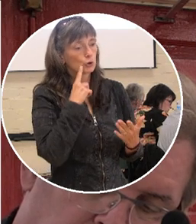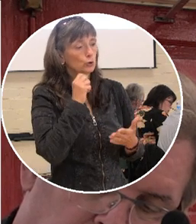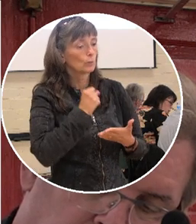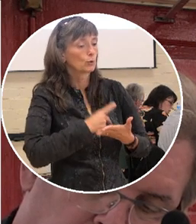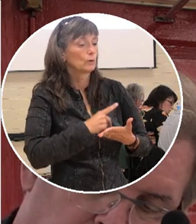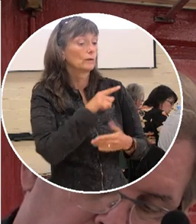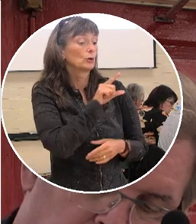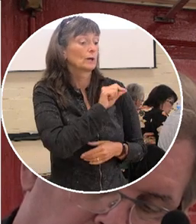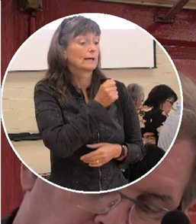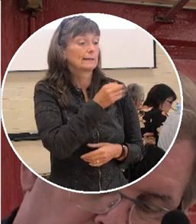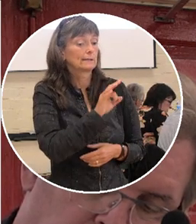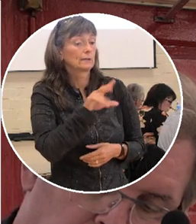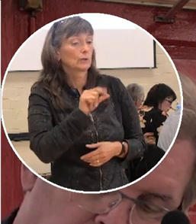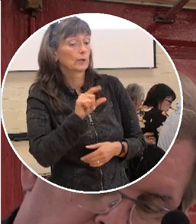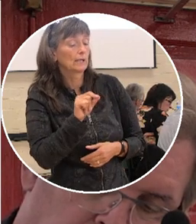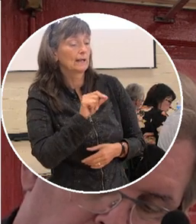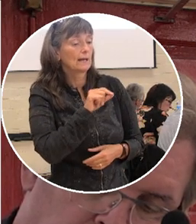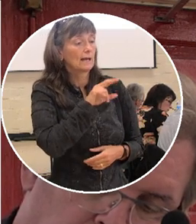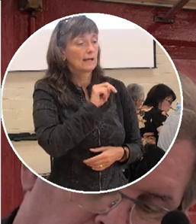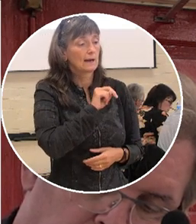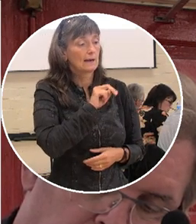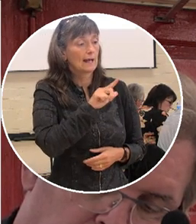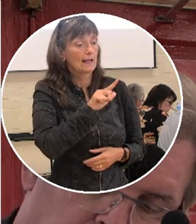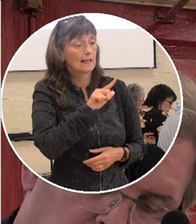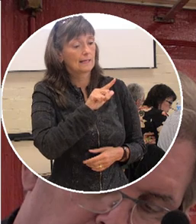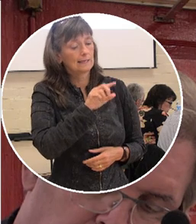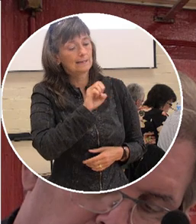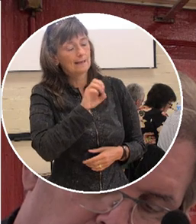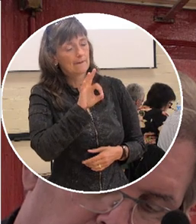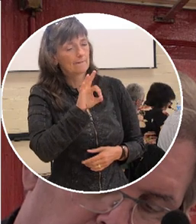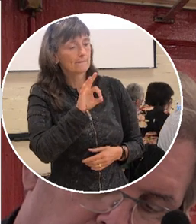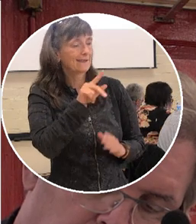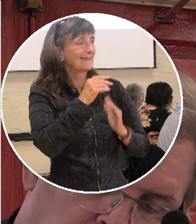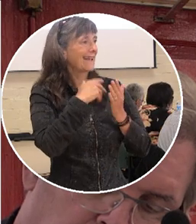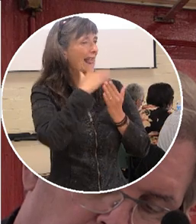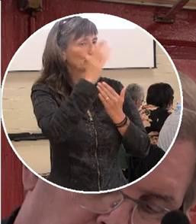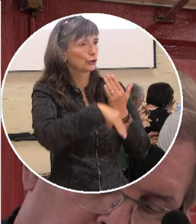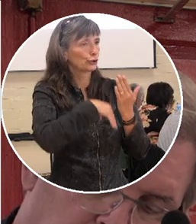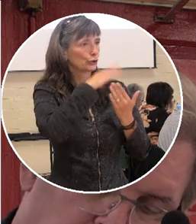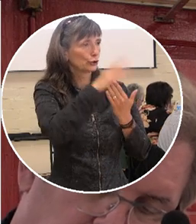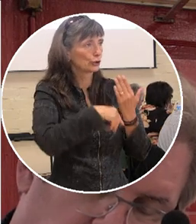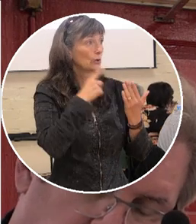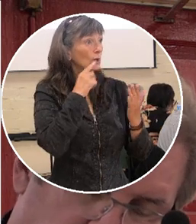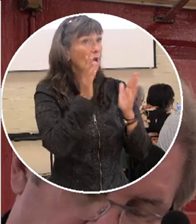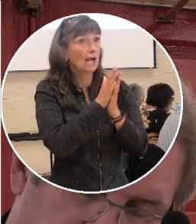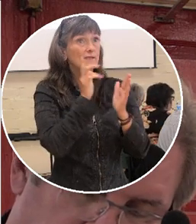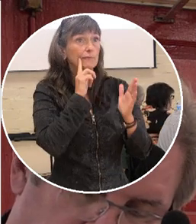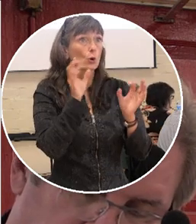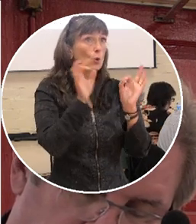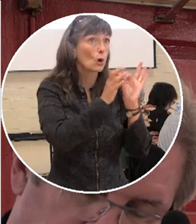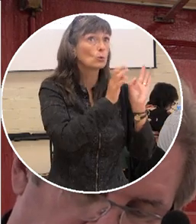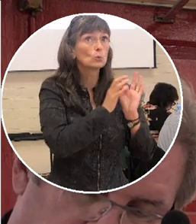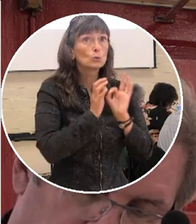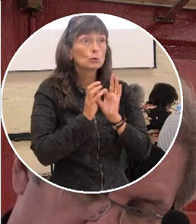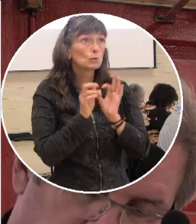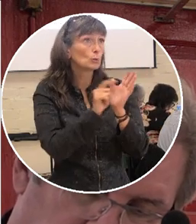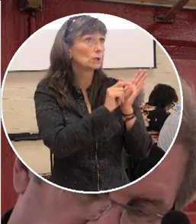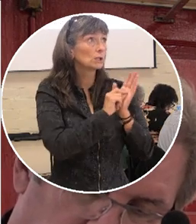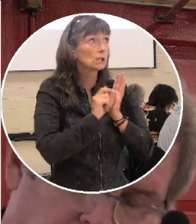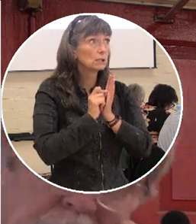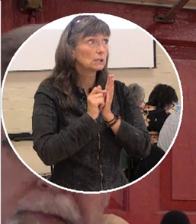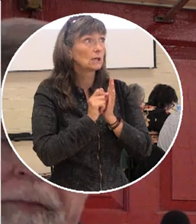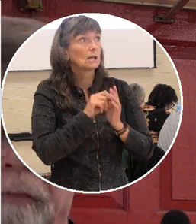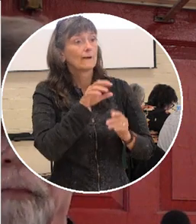2019-2020 NLEF calendars. Following my request for quotes, Bounty Print was the successful